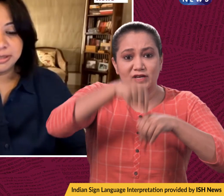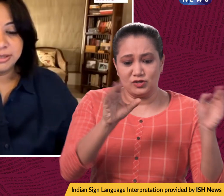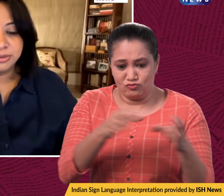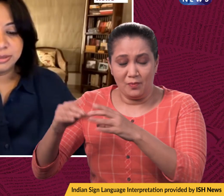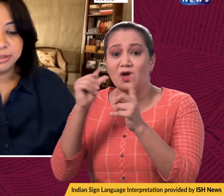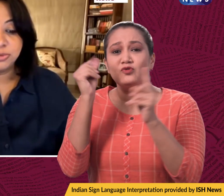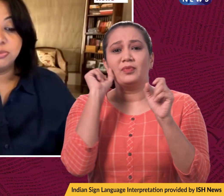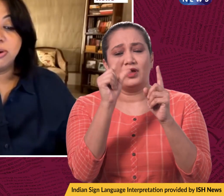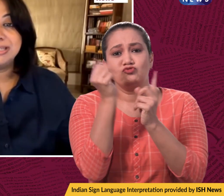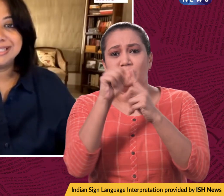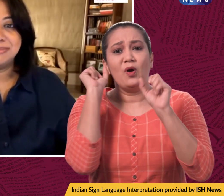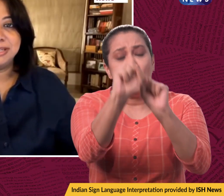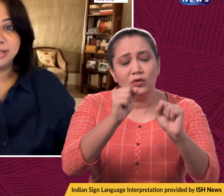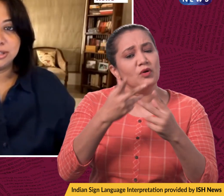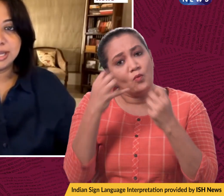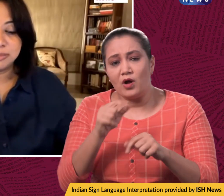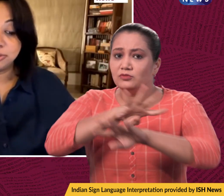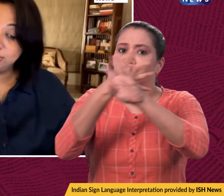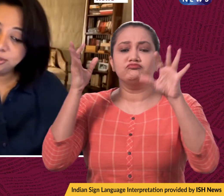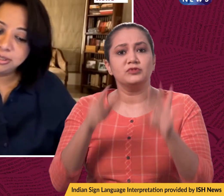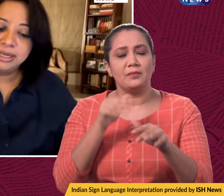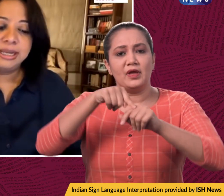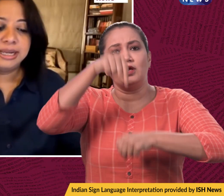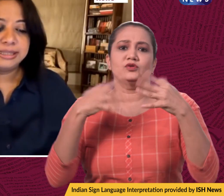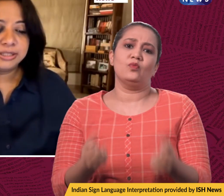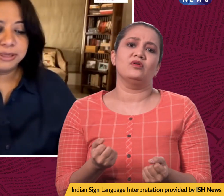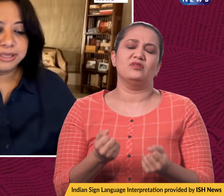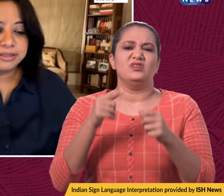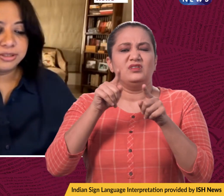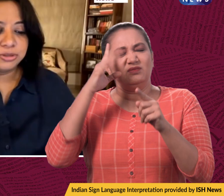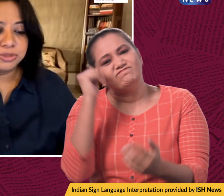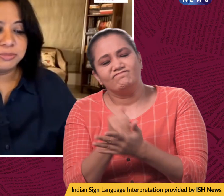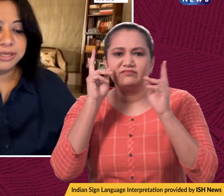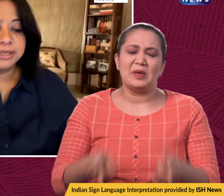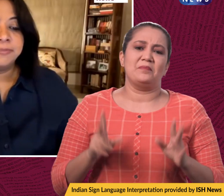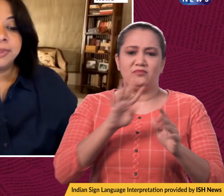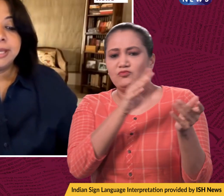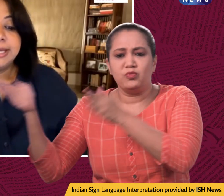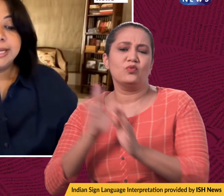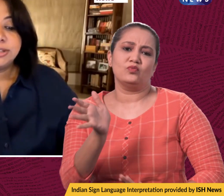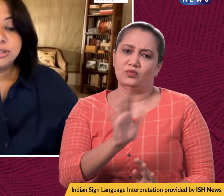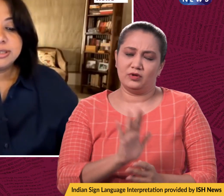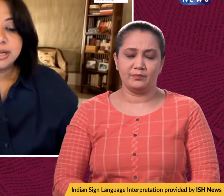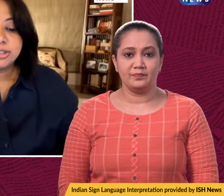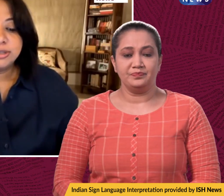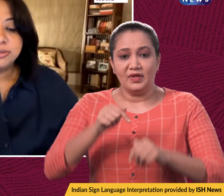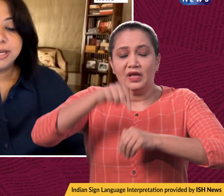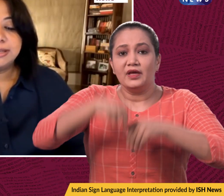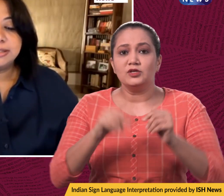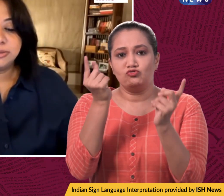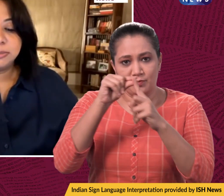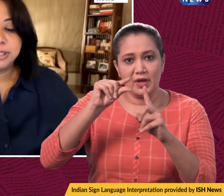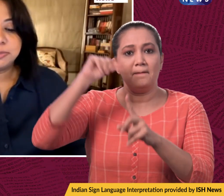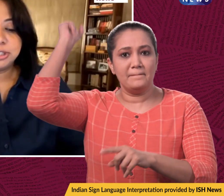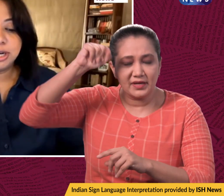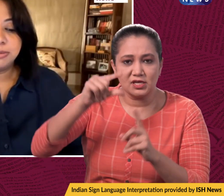political parties in Uttar Pradesh want assembly elections as per schedule, and that's why that decision was made. Elections are scheduled to be